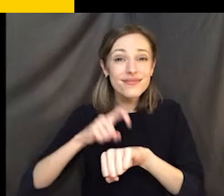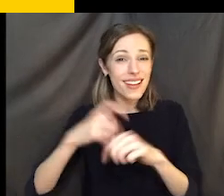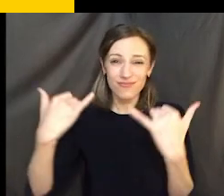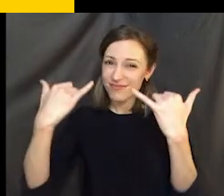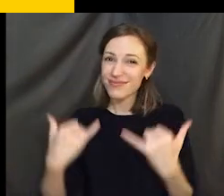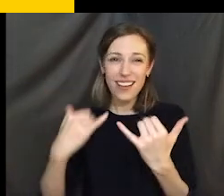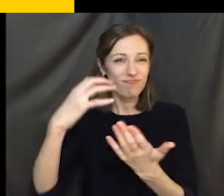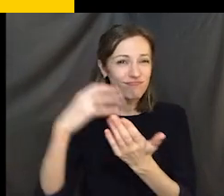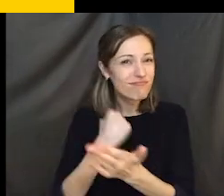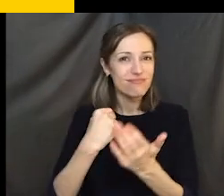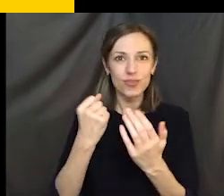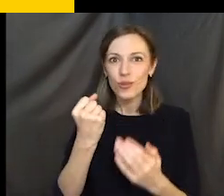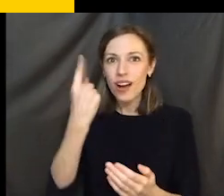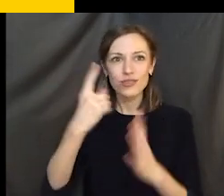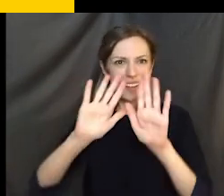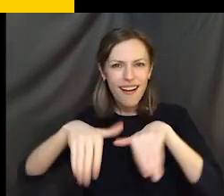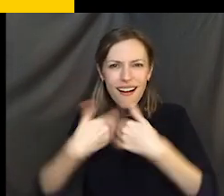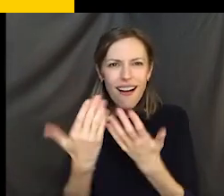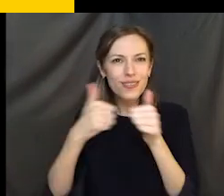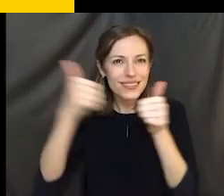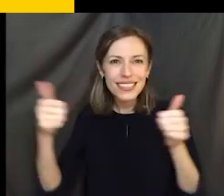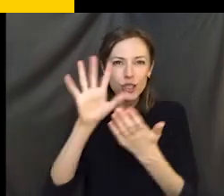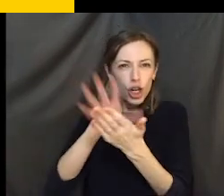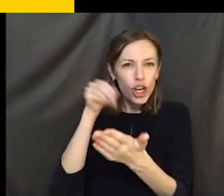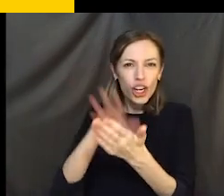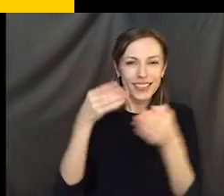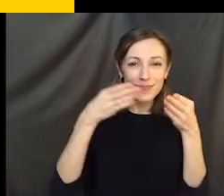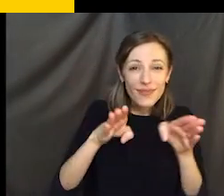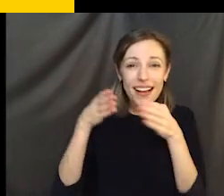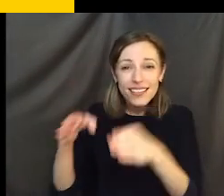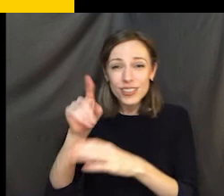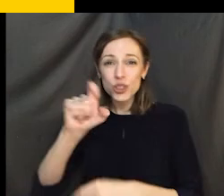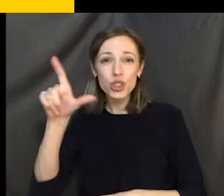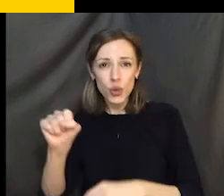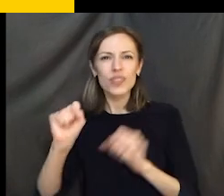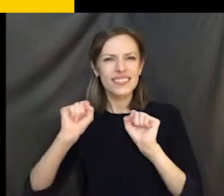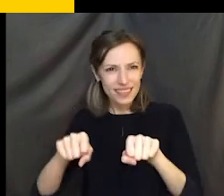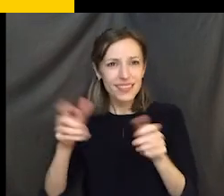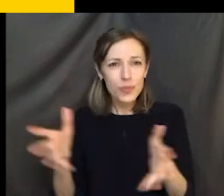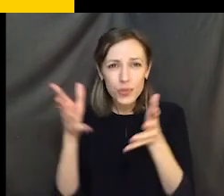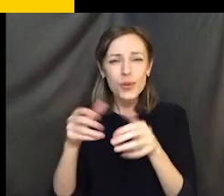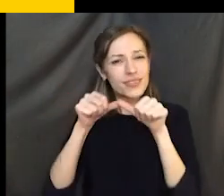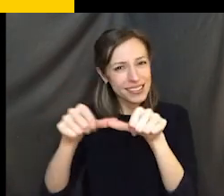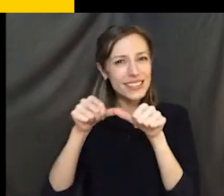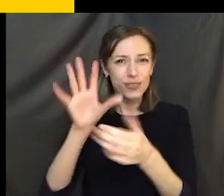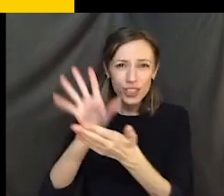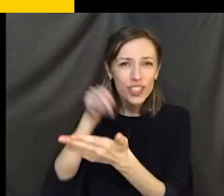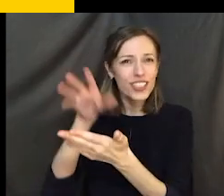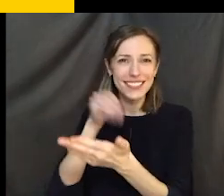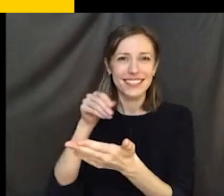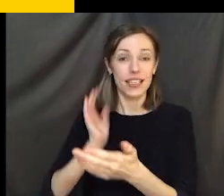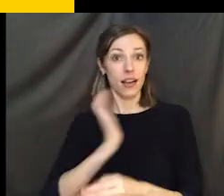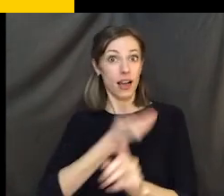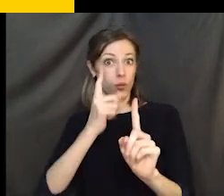It is urgent to understand how distance learning methods and tools can promote continuity of learning. Our goal is to help sort and sift